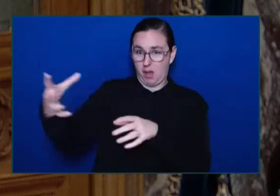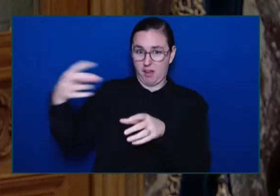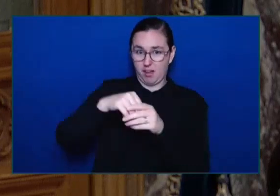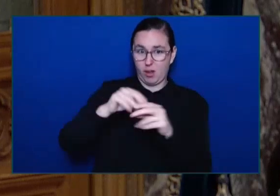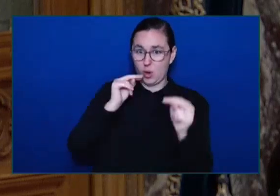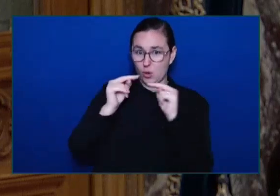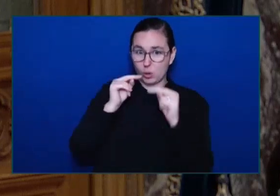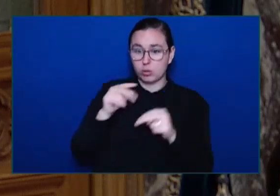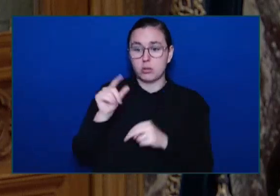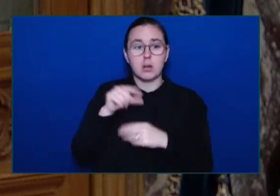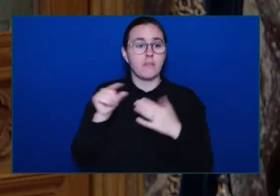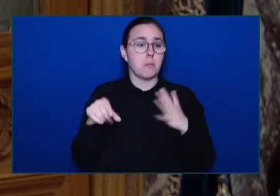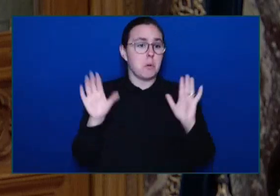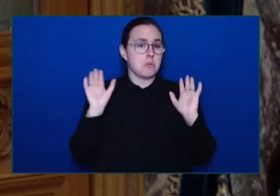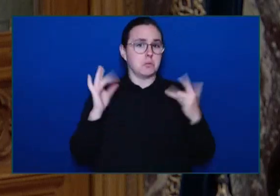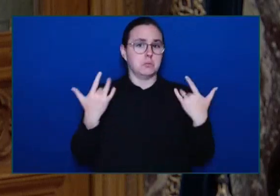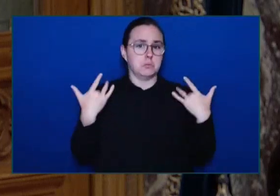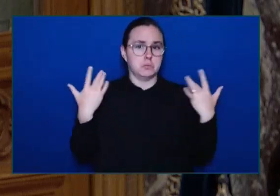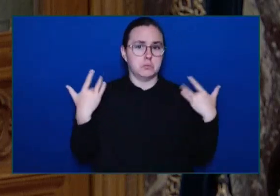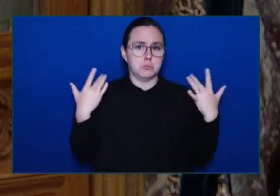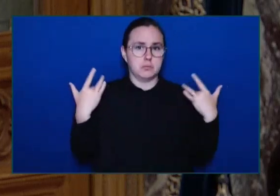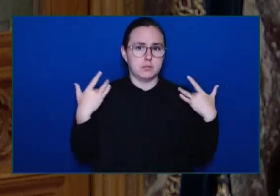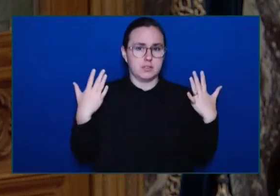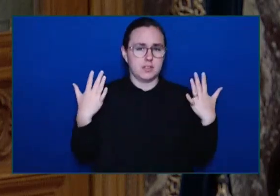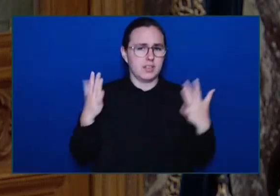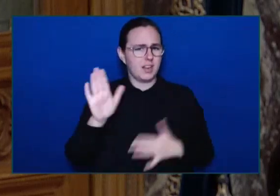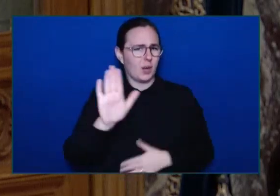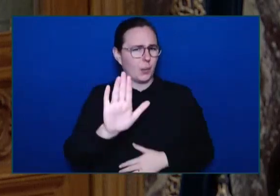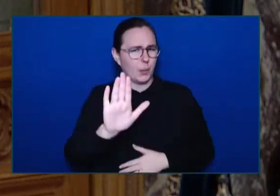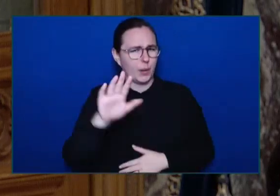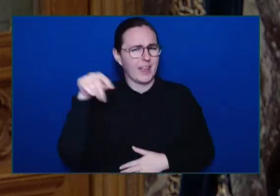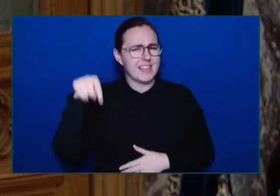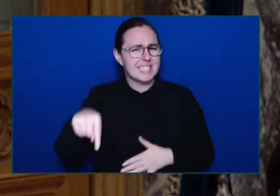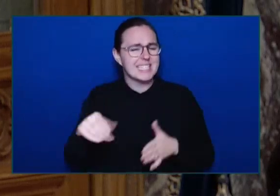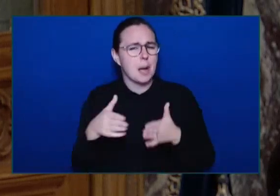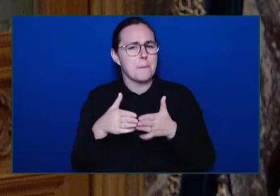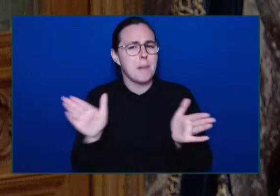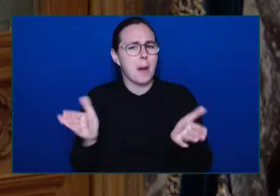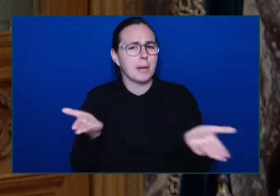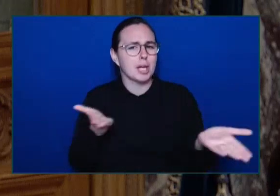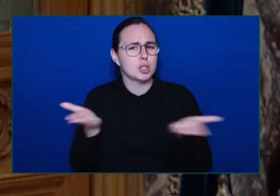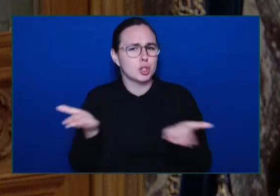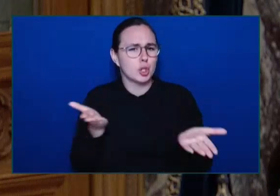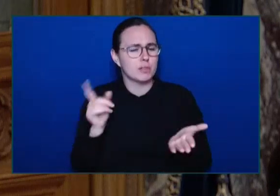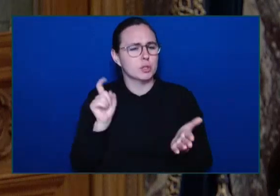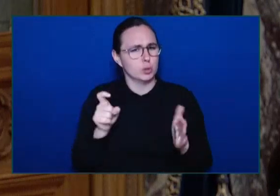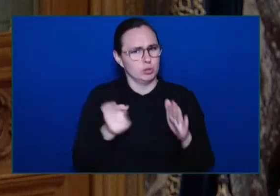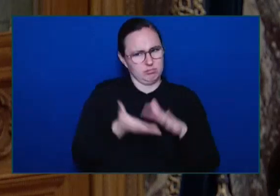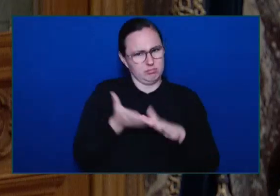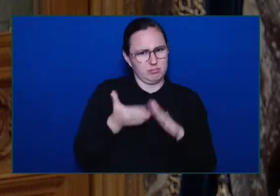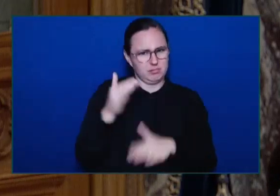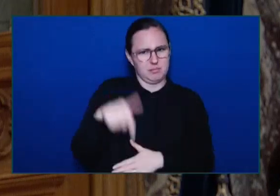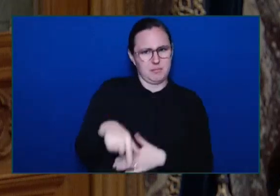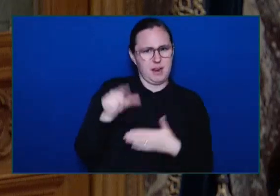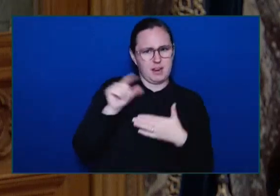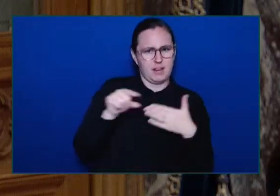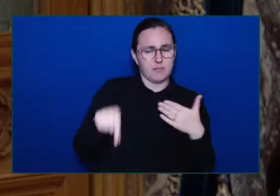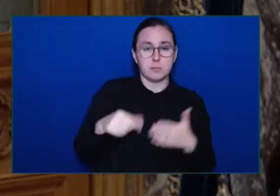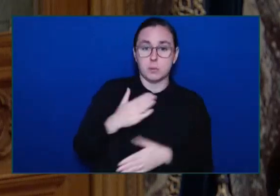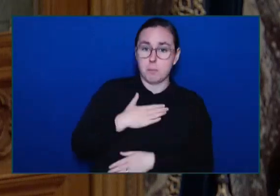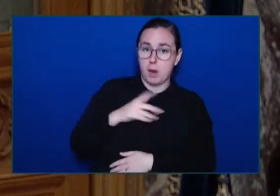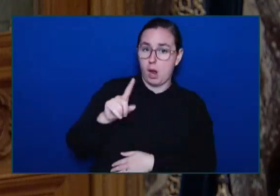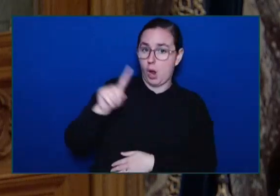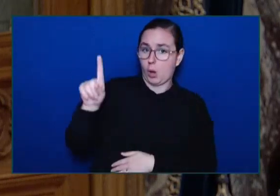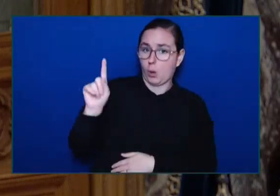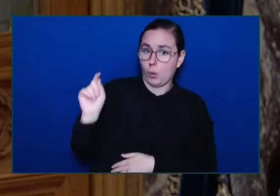publicly run. My question through you, Honourable Speaker, is to the Premier. Will he put an end to the